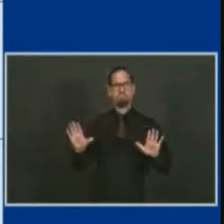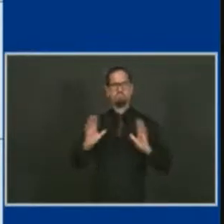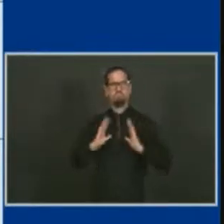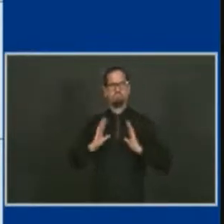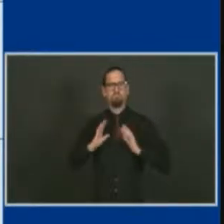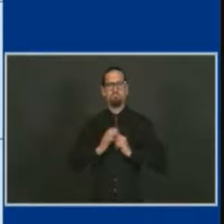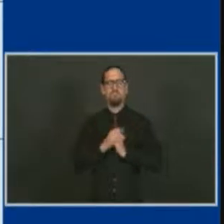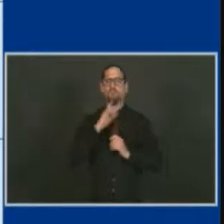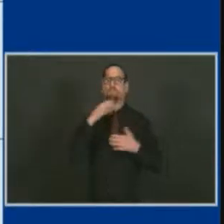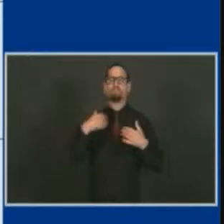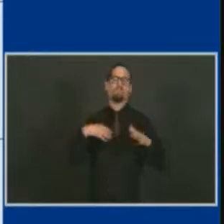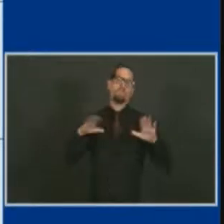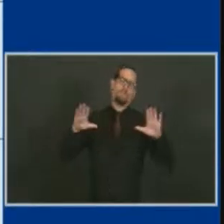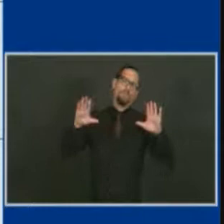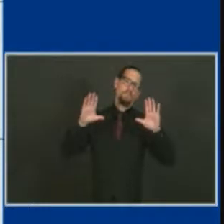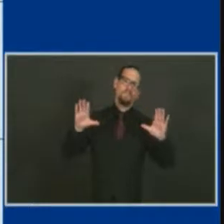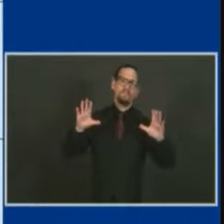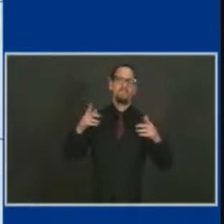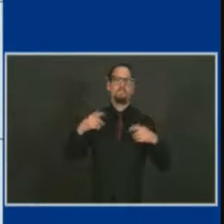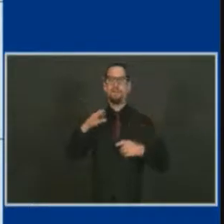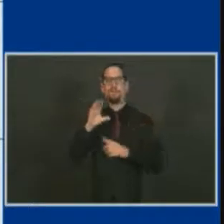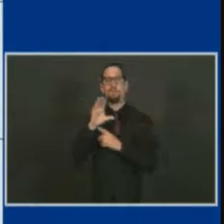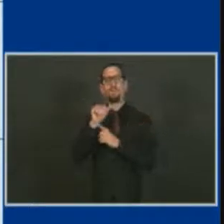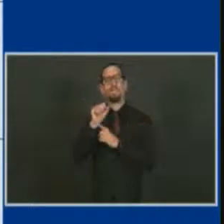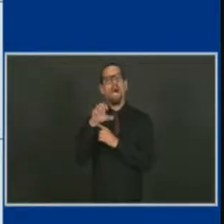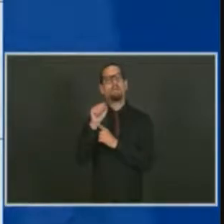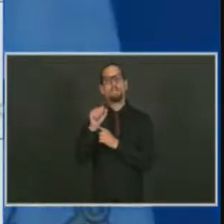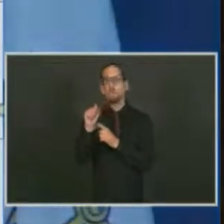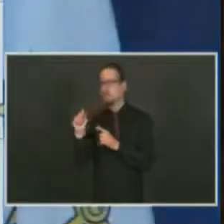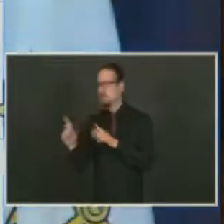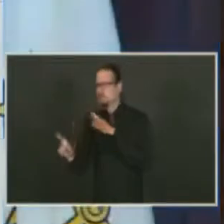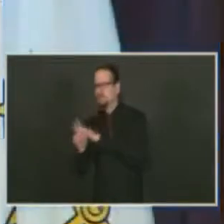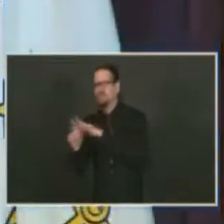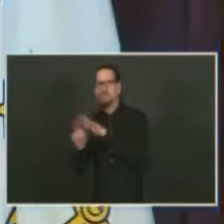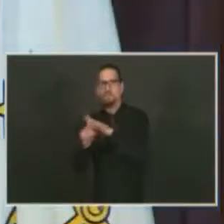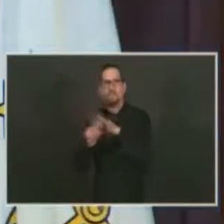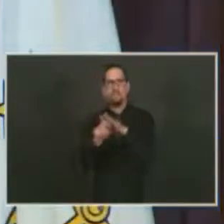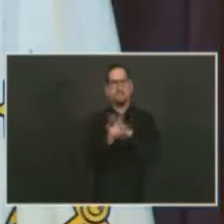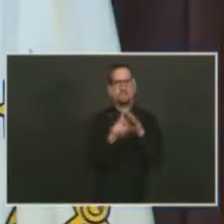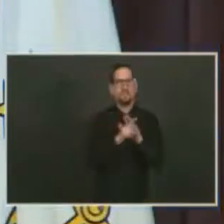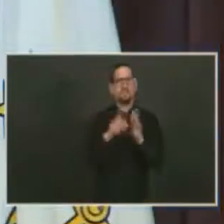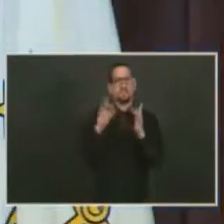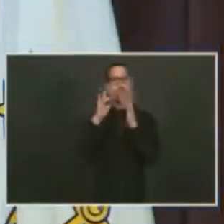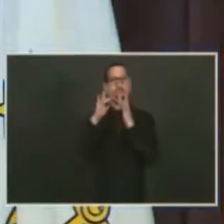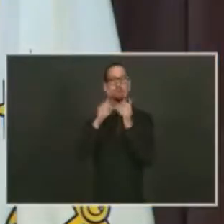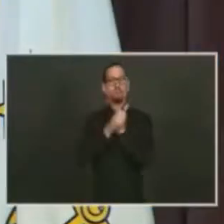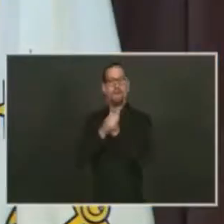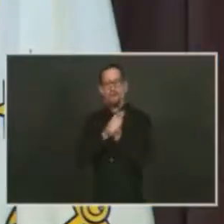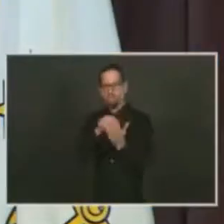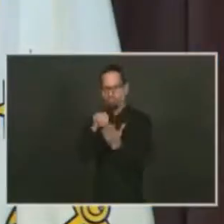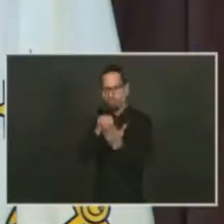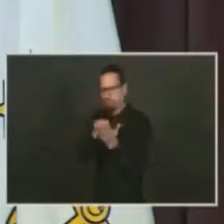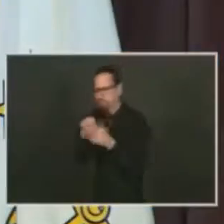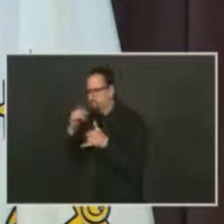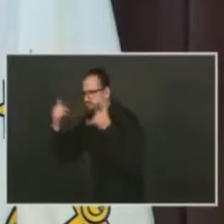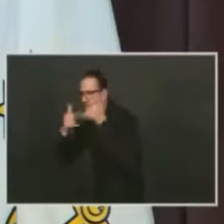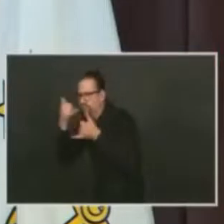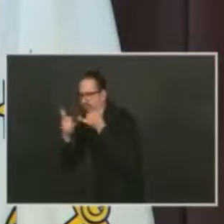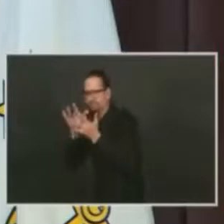with our case investigation and contact tracing, our ability to help ensure